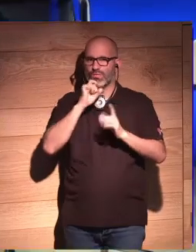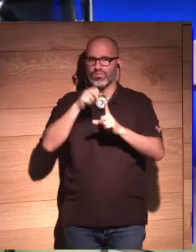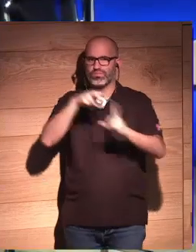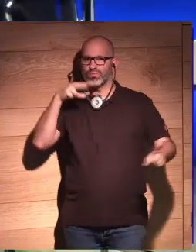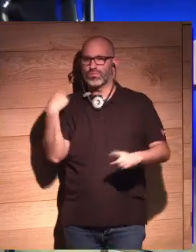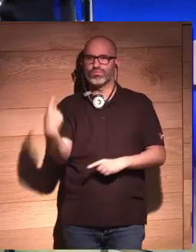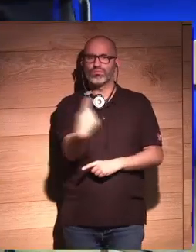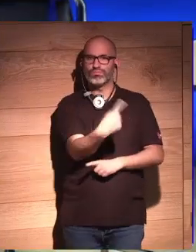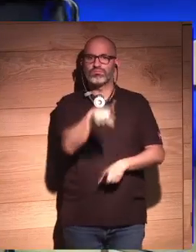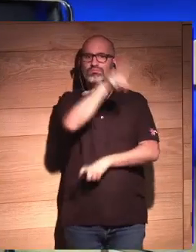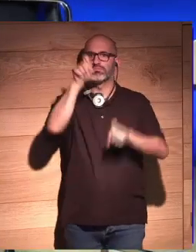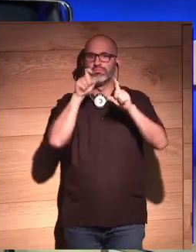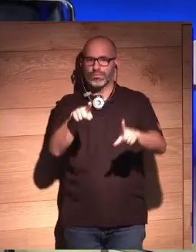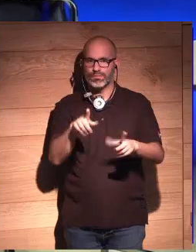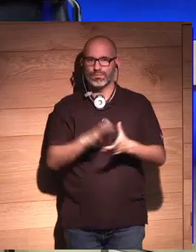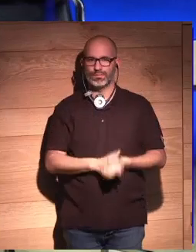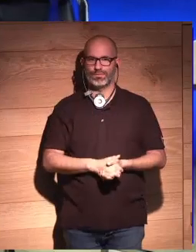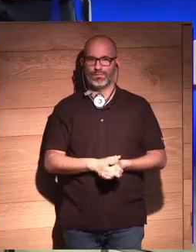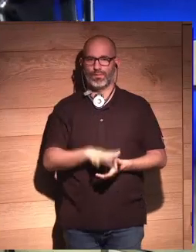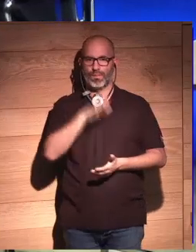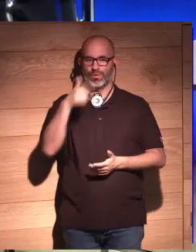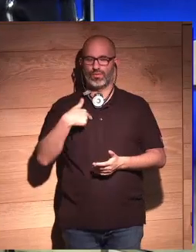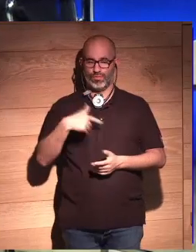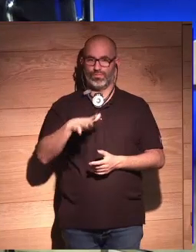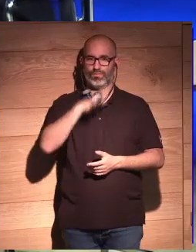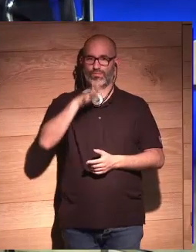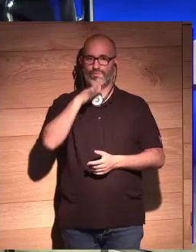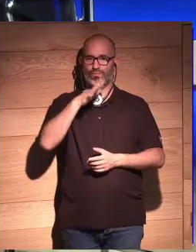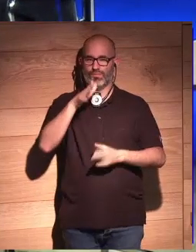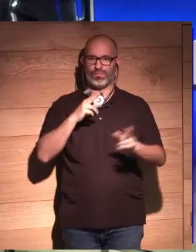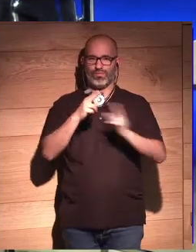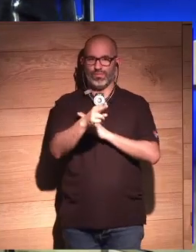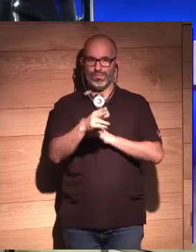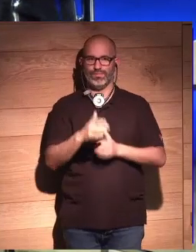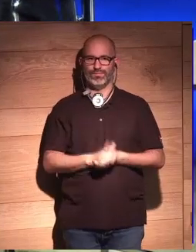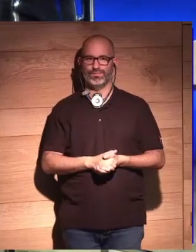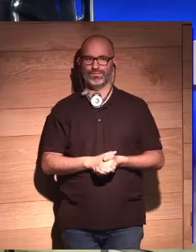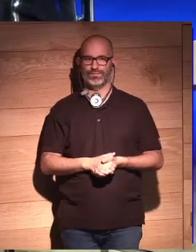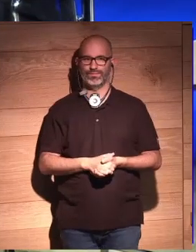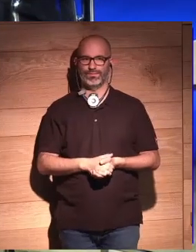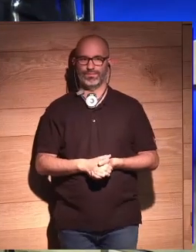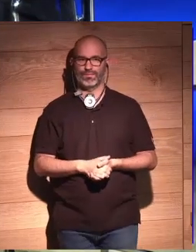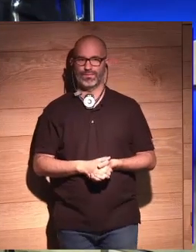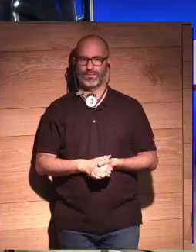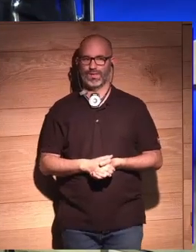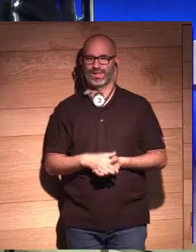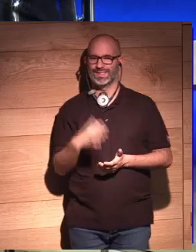I'm amazed now by the question and the answer. I have to say, just let me finish with it. I have to say